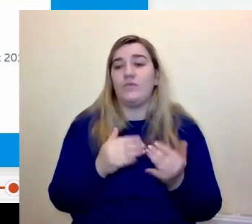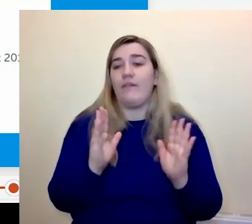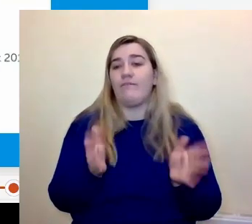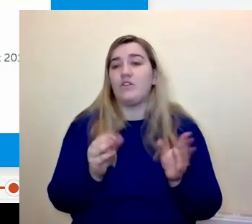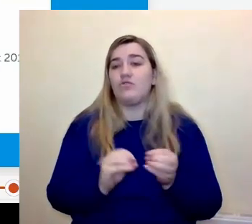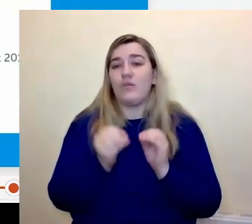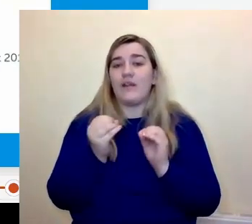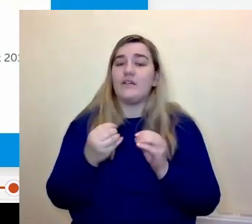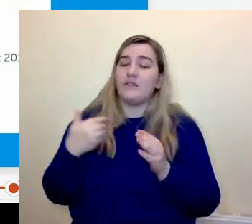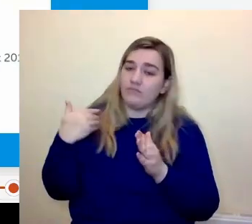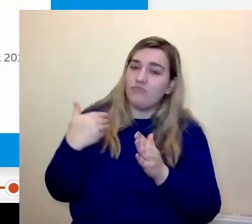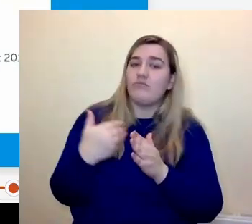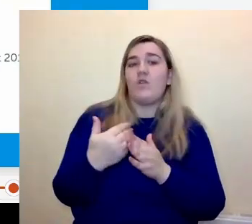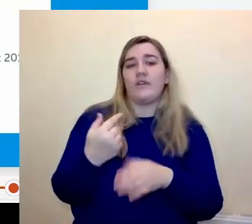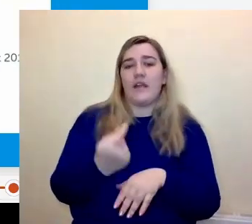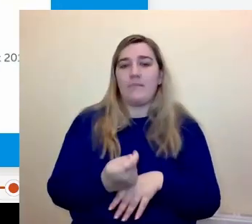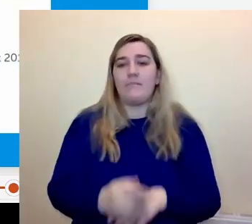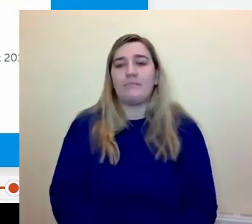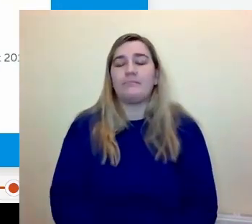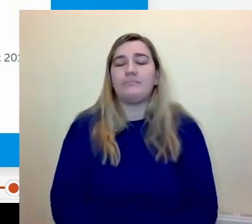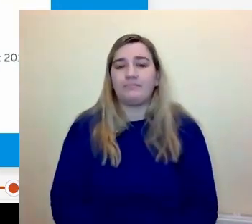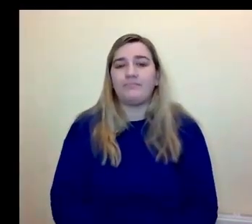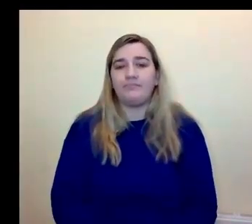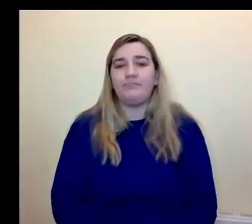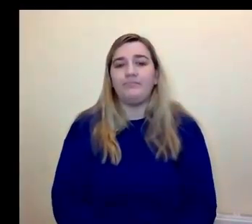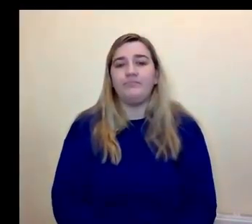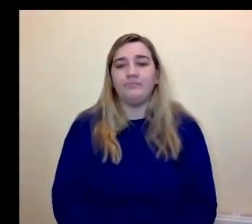time on the material.